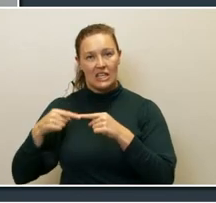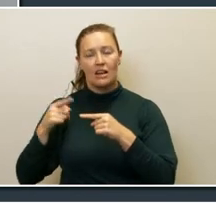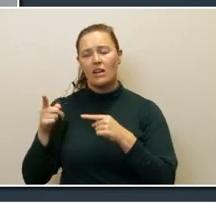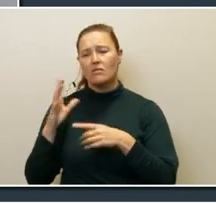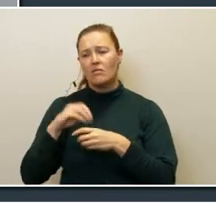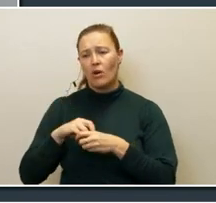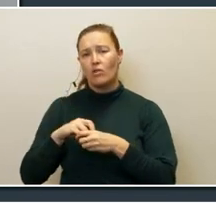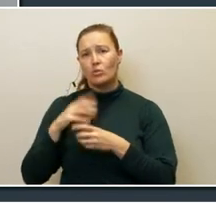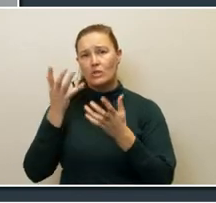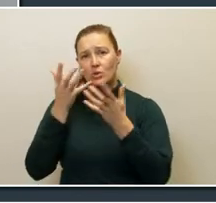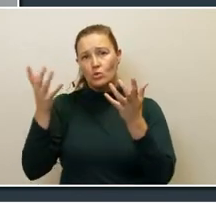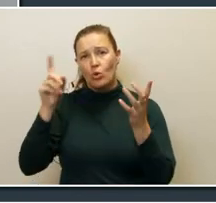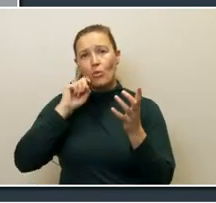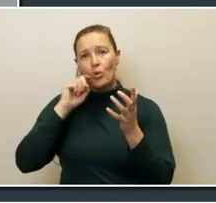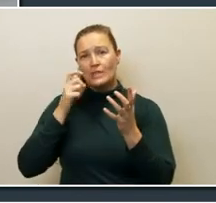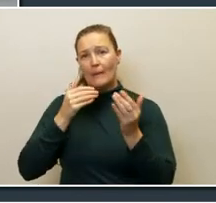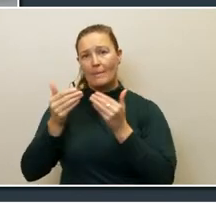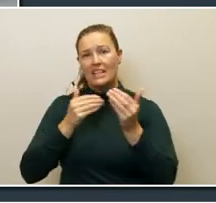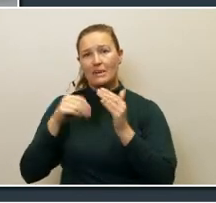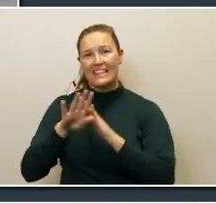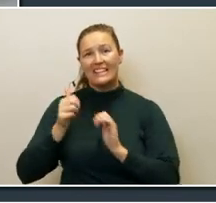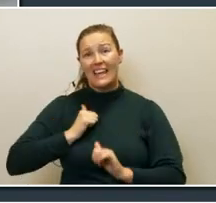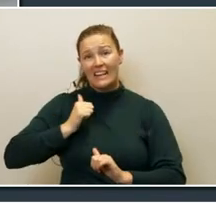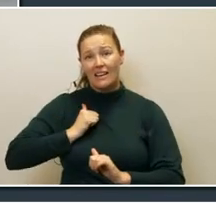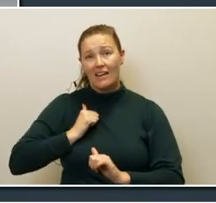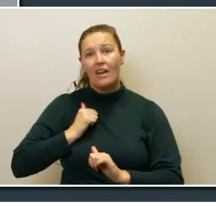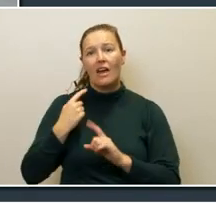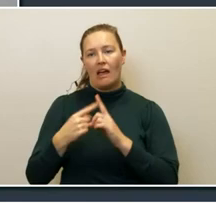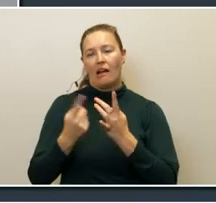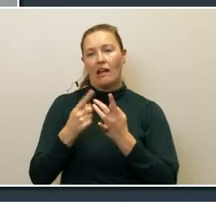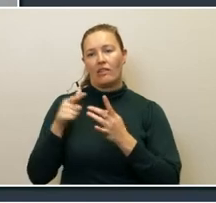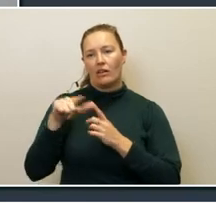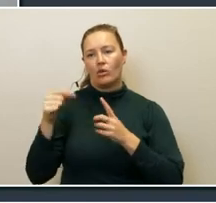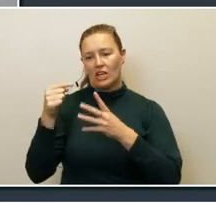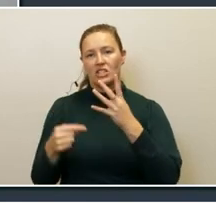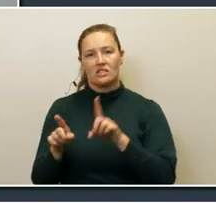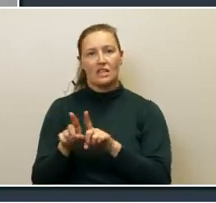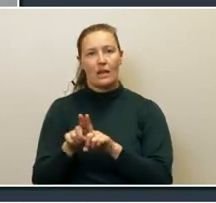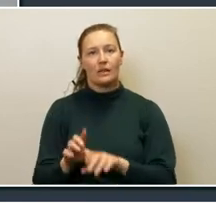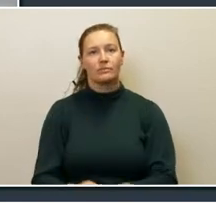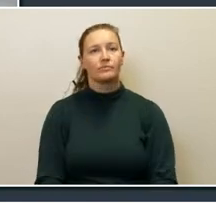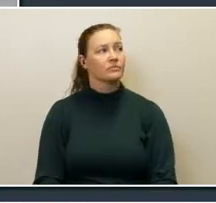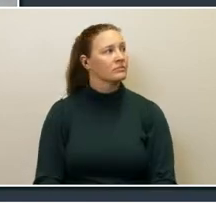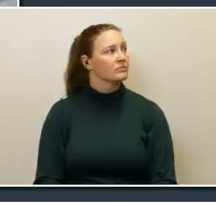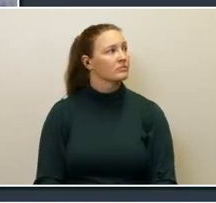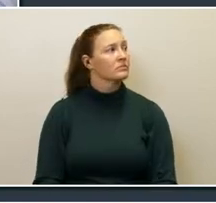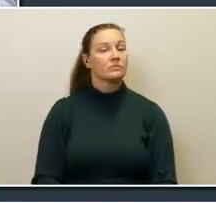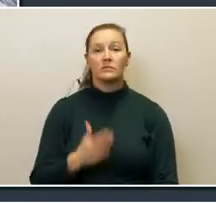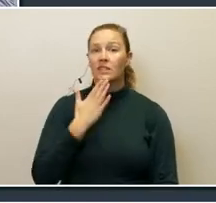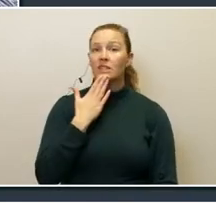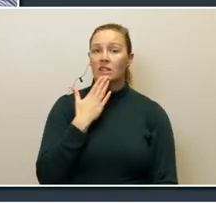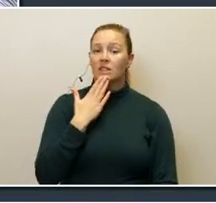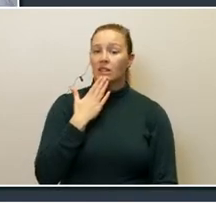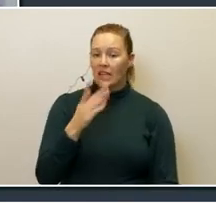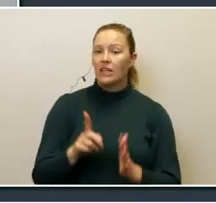been involved with stormwater management in Toronto and other locations. So thank you, Lynn. So